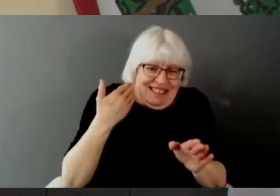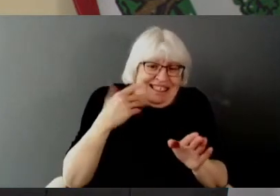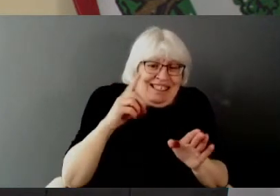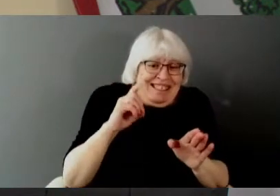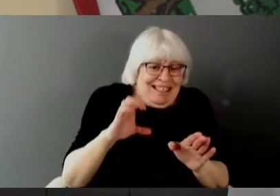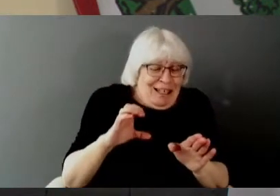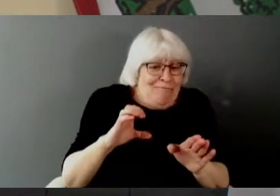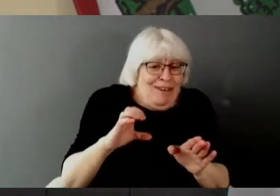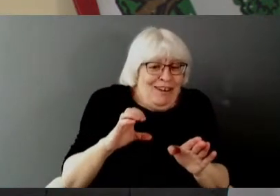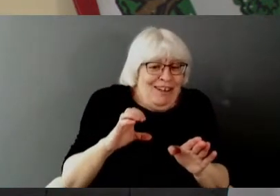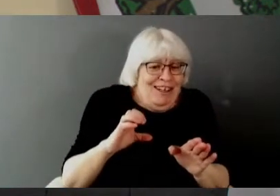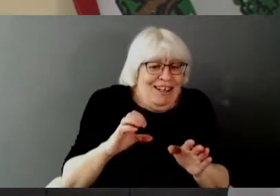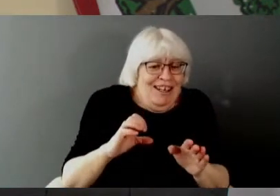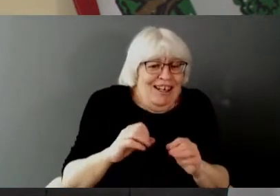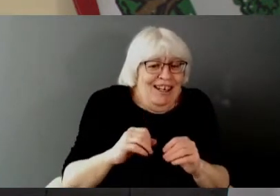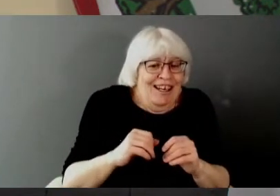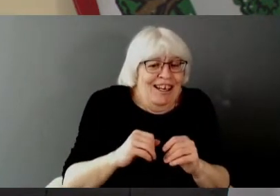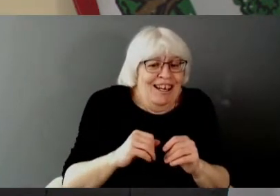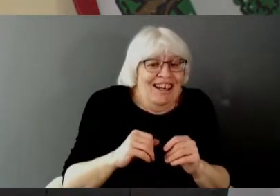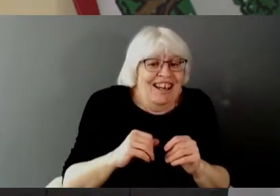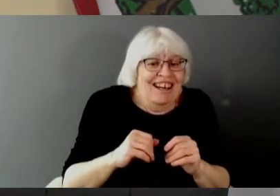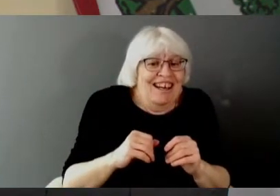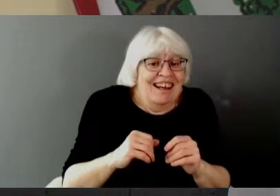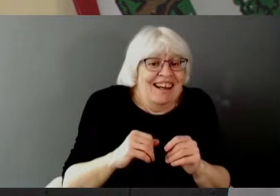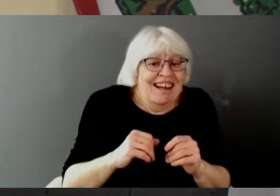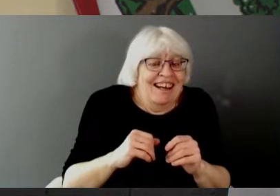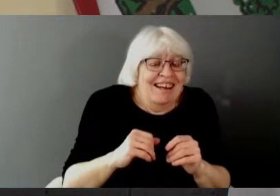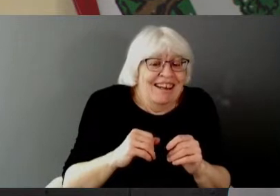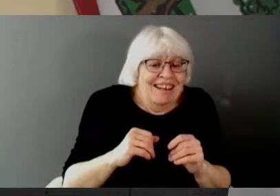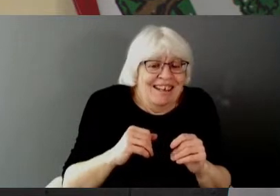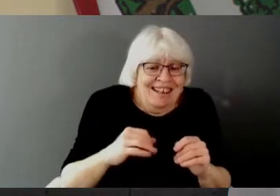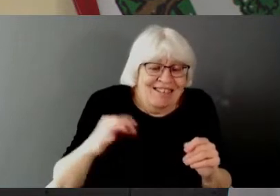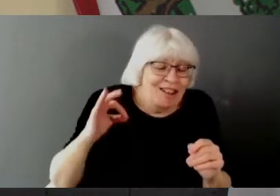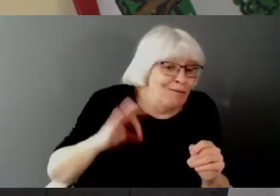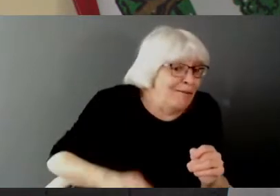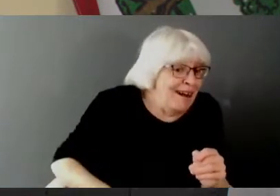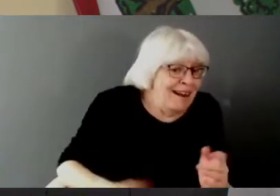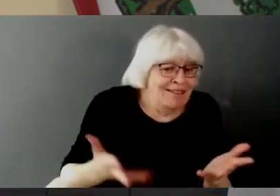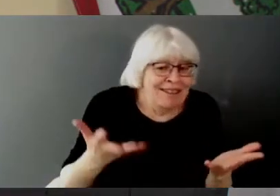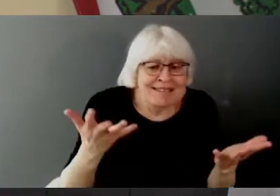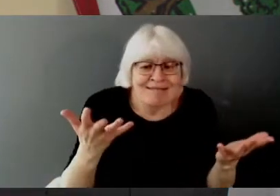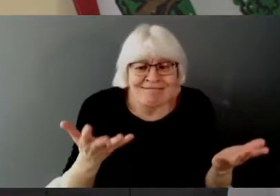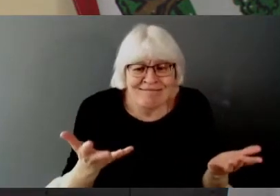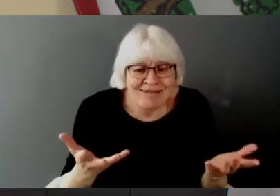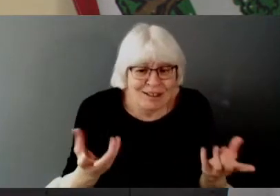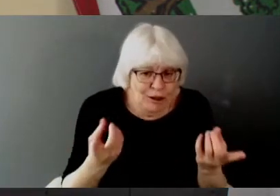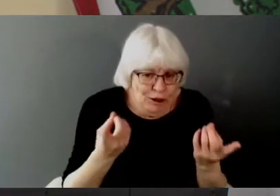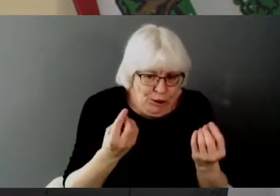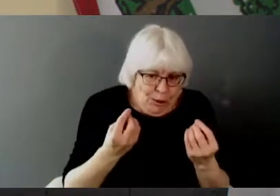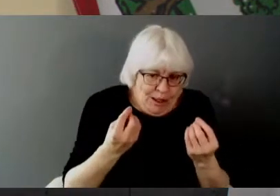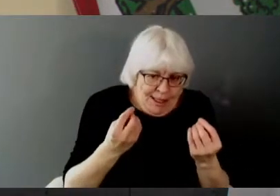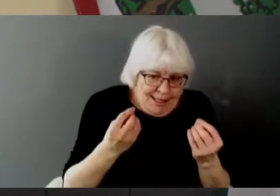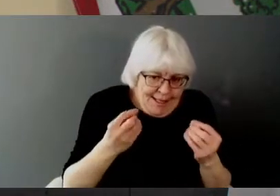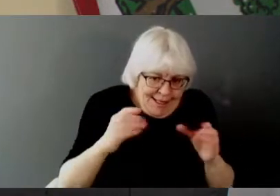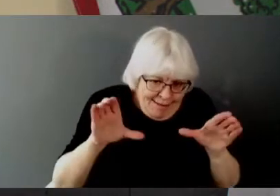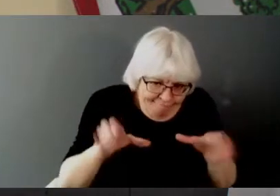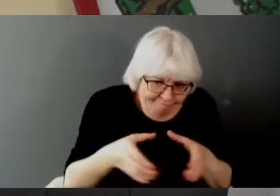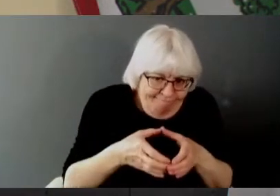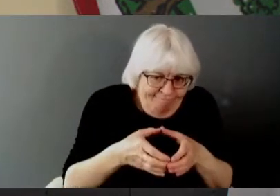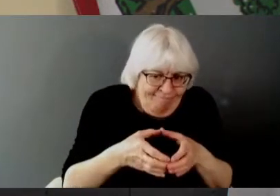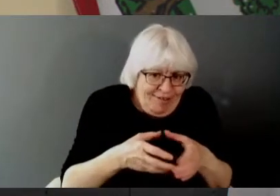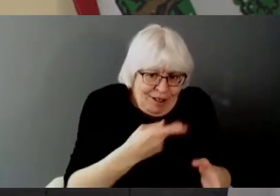for islanders has always been of easing within our own borders here, and that has